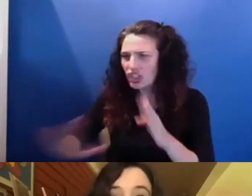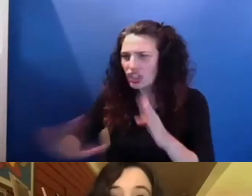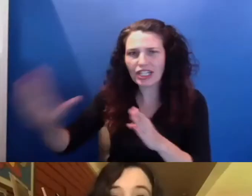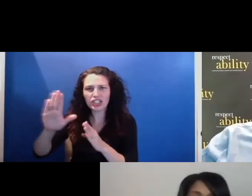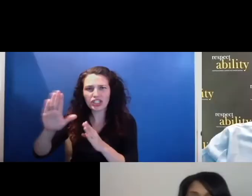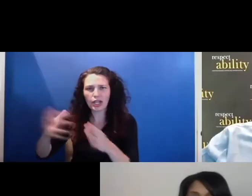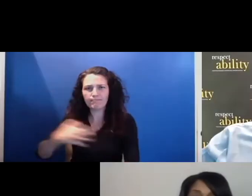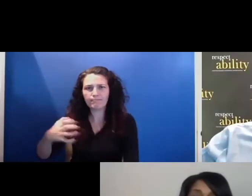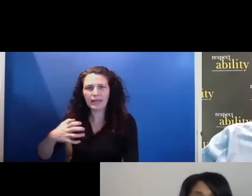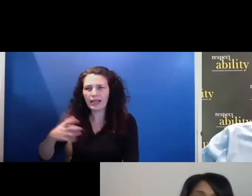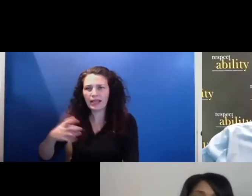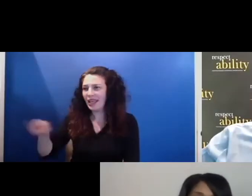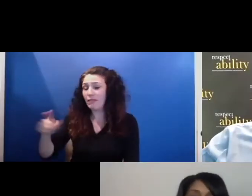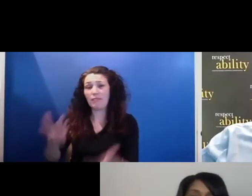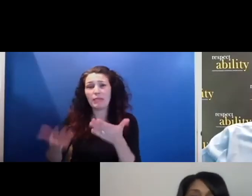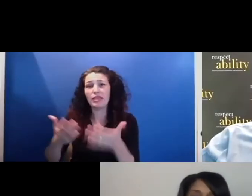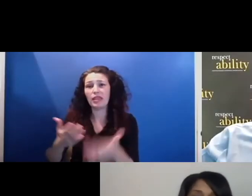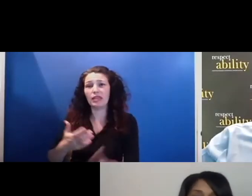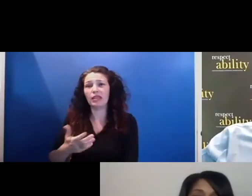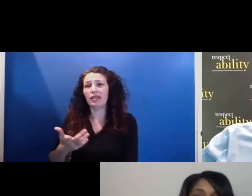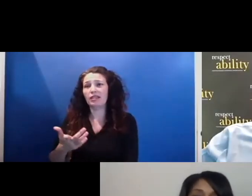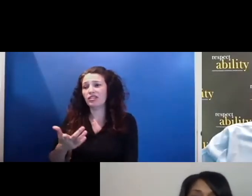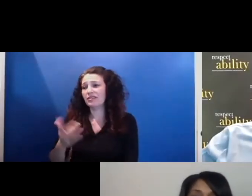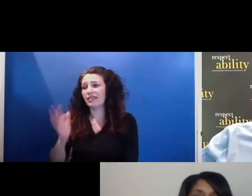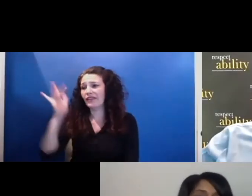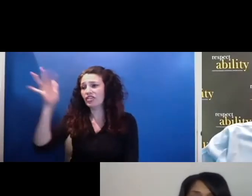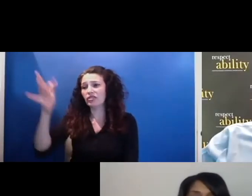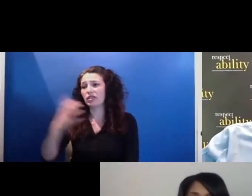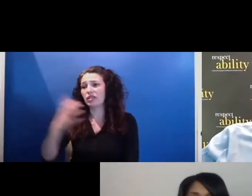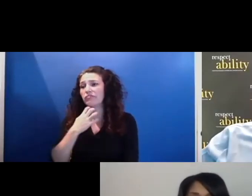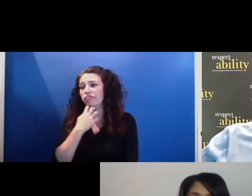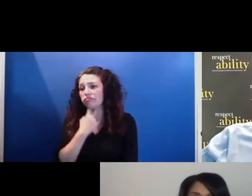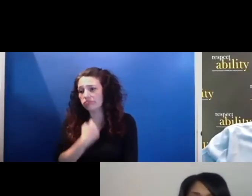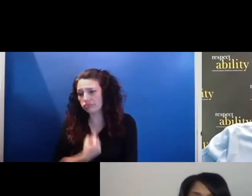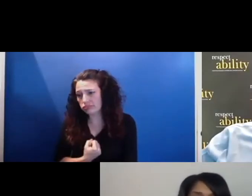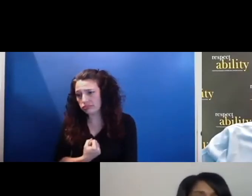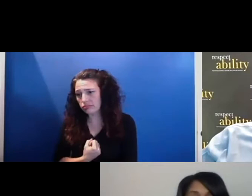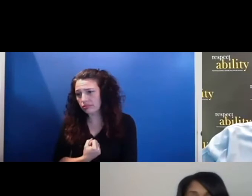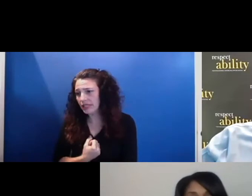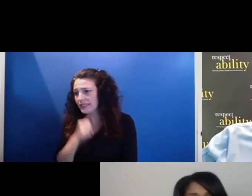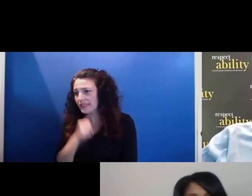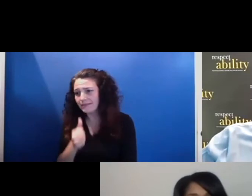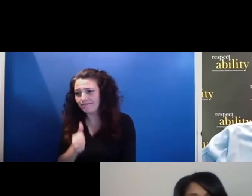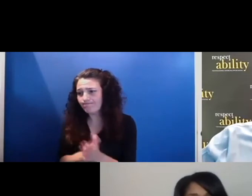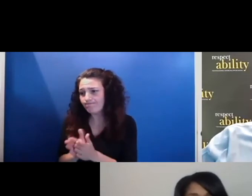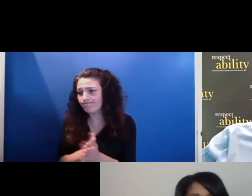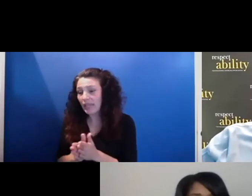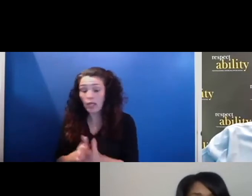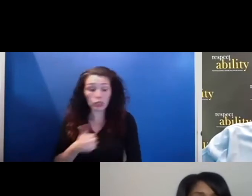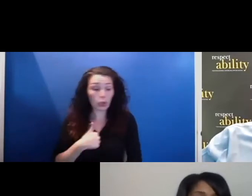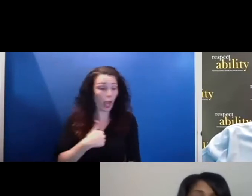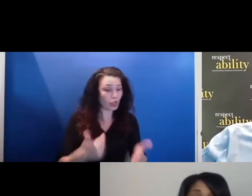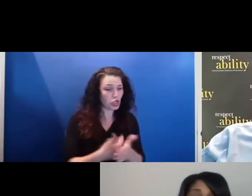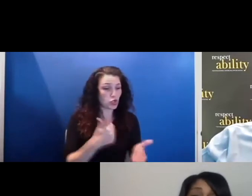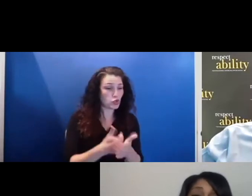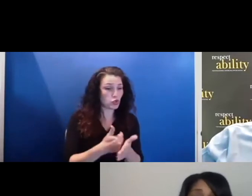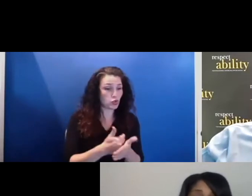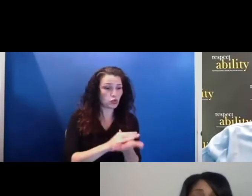newly disabled, newly injured person, I was like, no, we need to do something. So I called those restaurants and I said, hey, we've